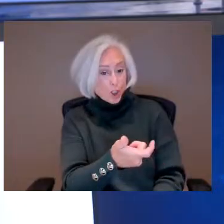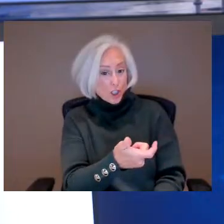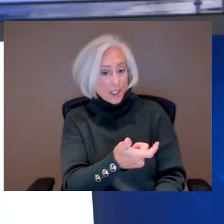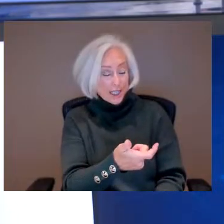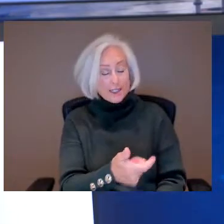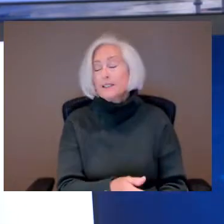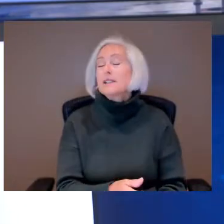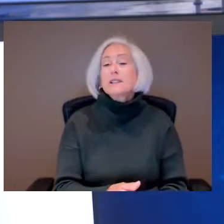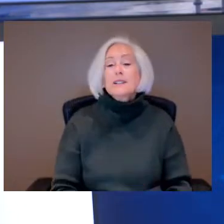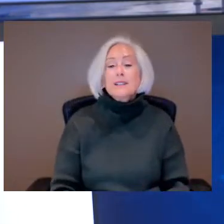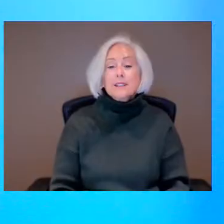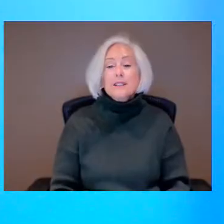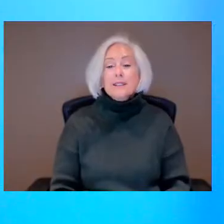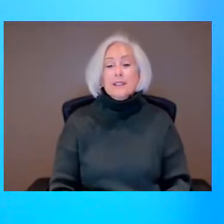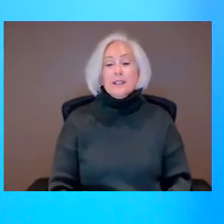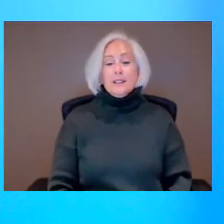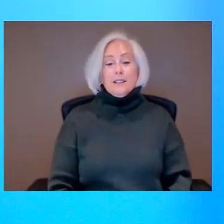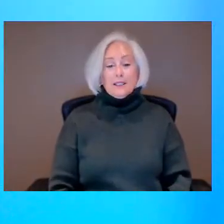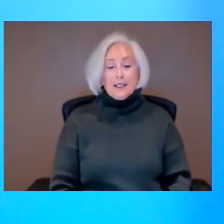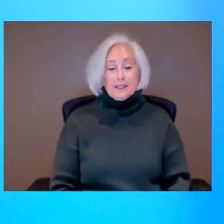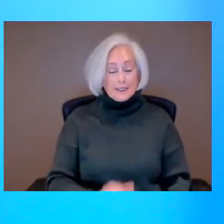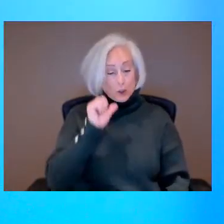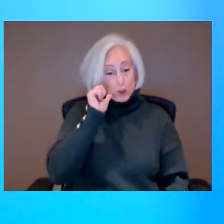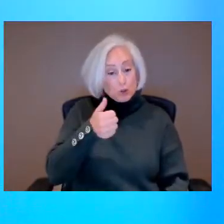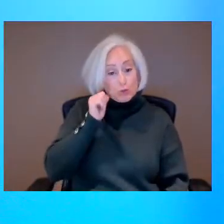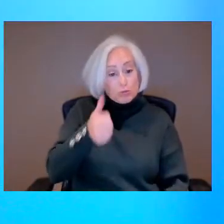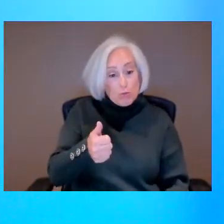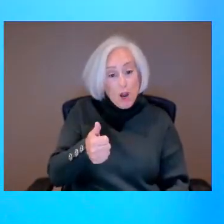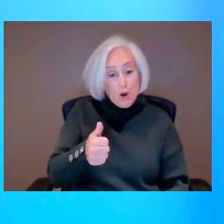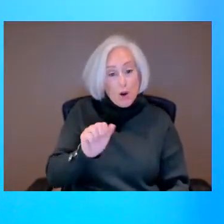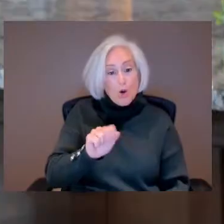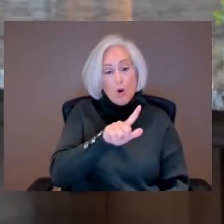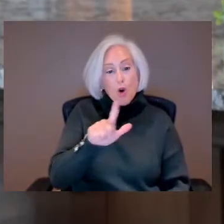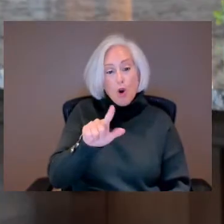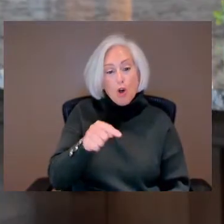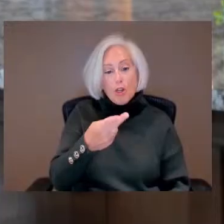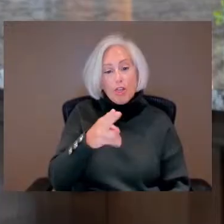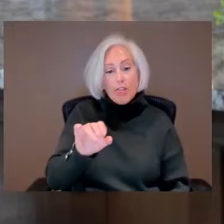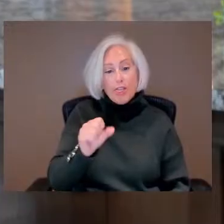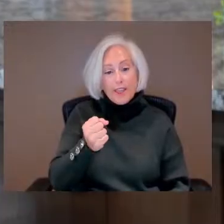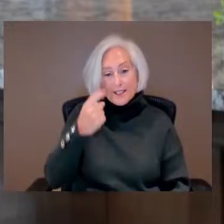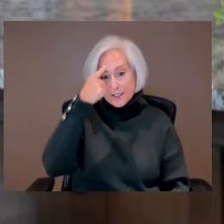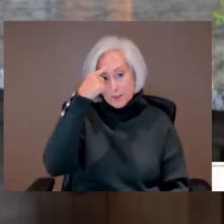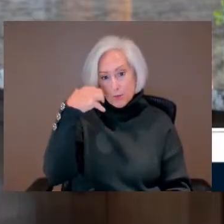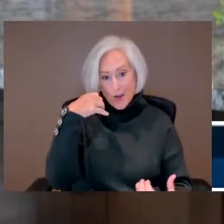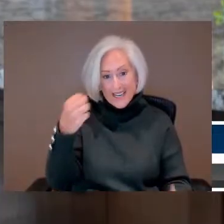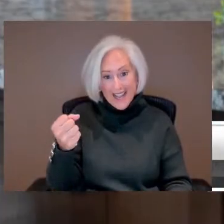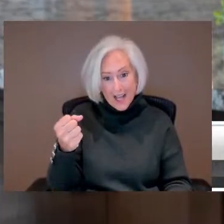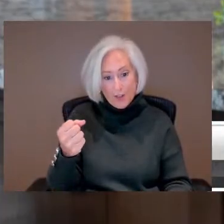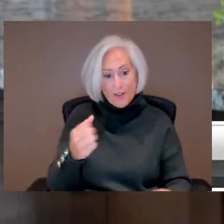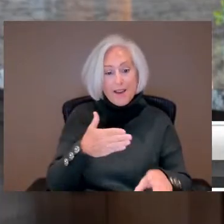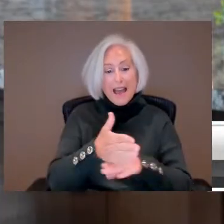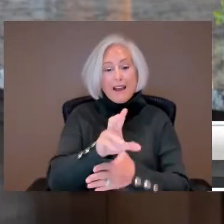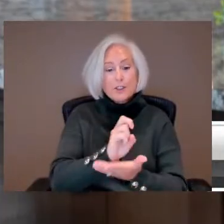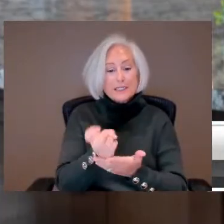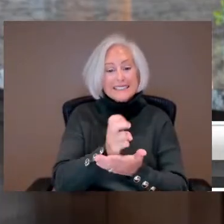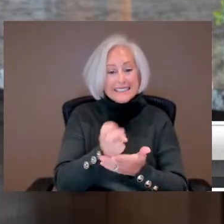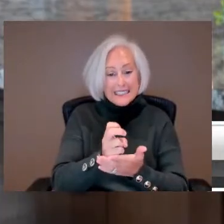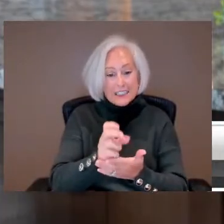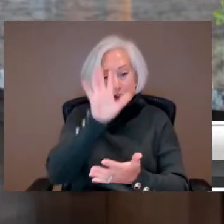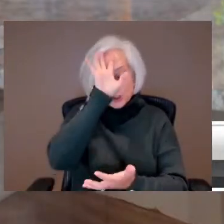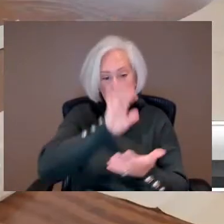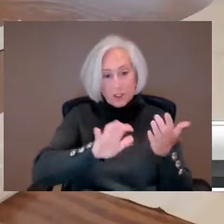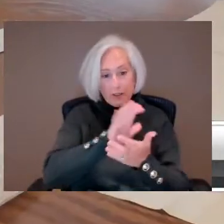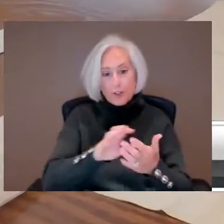us today as well. Coming up tomorrow on All Things Brain Health, after years of seizures and confusion, David